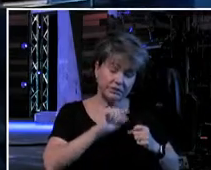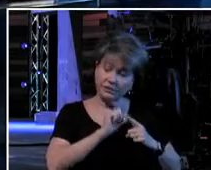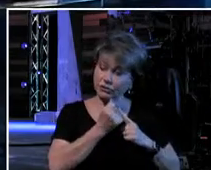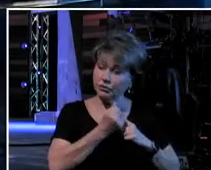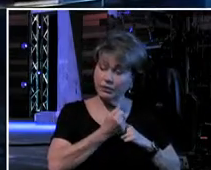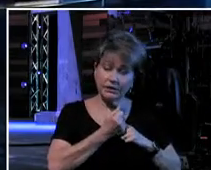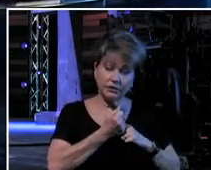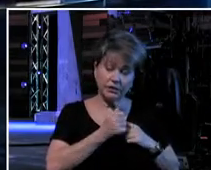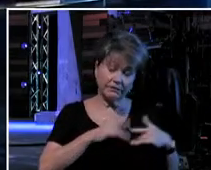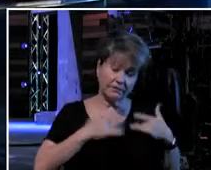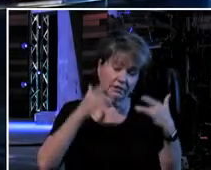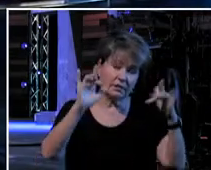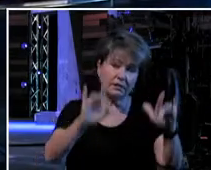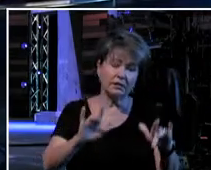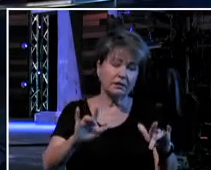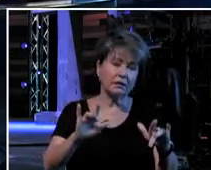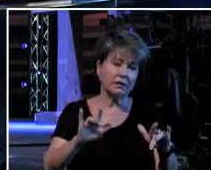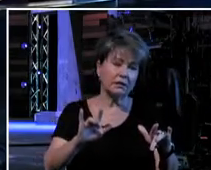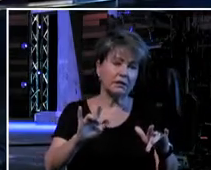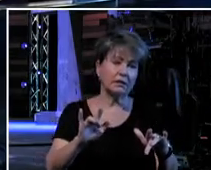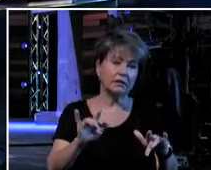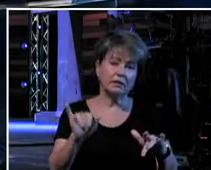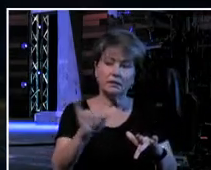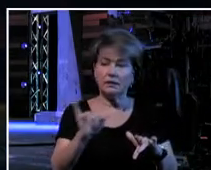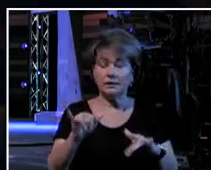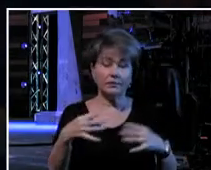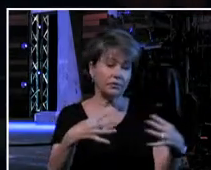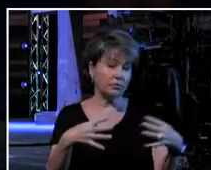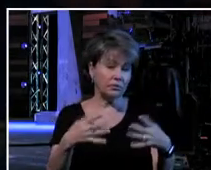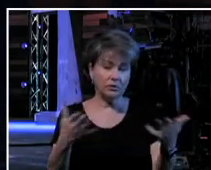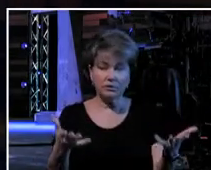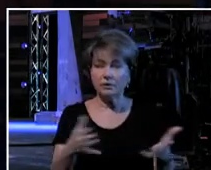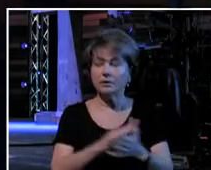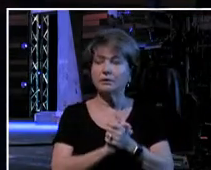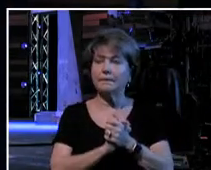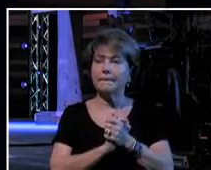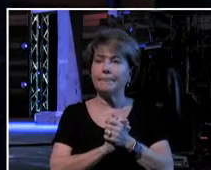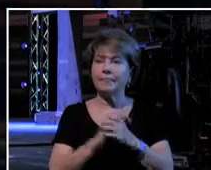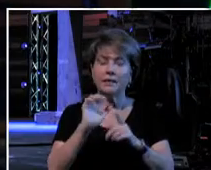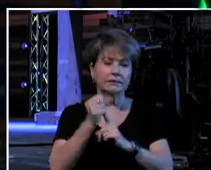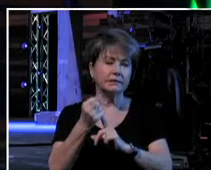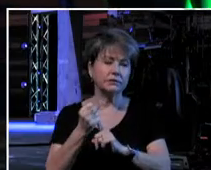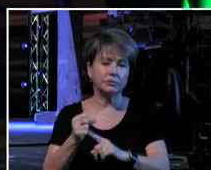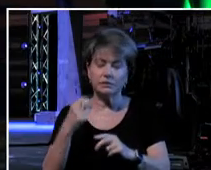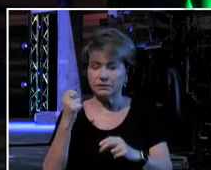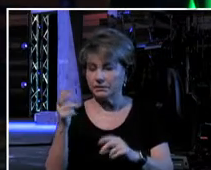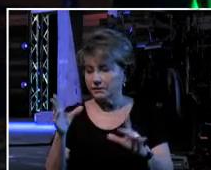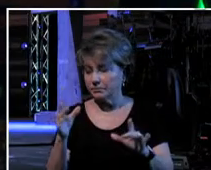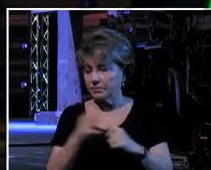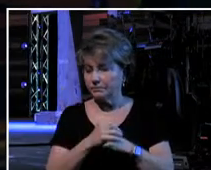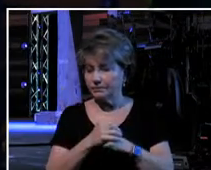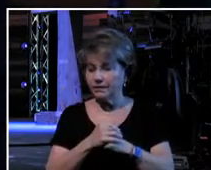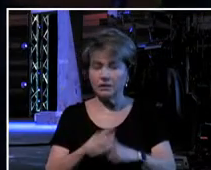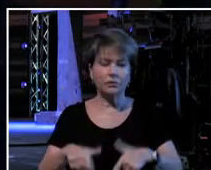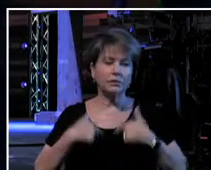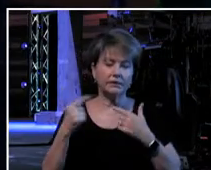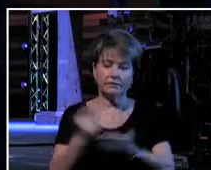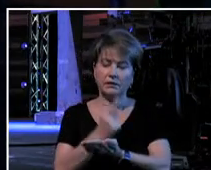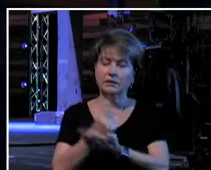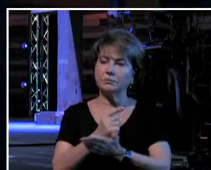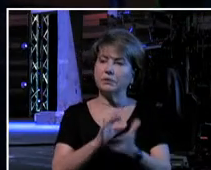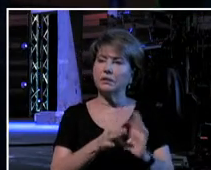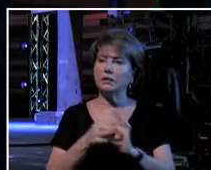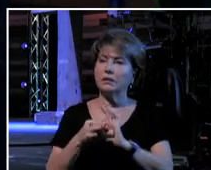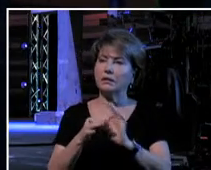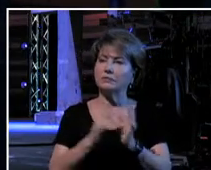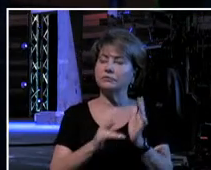going on in the world right now, that we would be people who would live the gospel of Jesus Christ. So they had